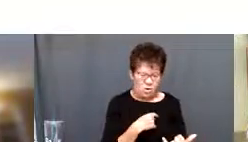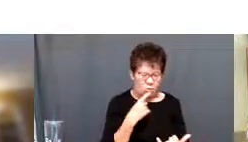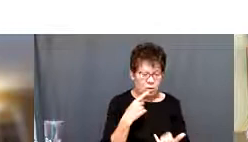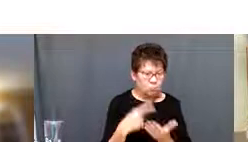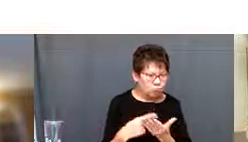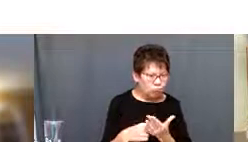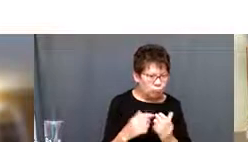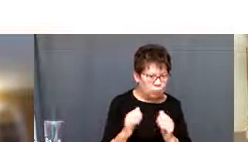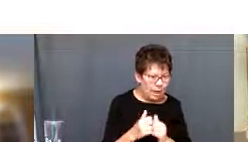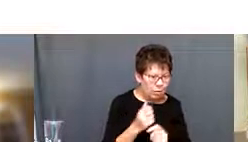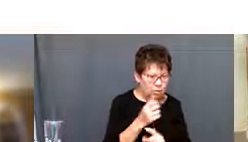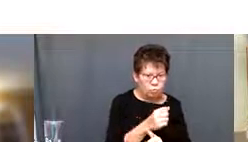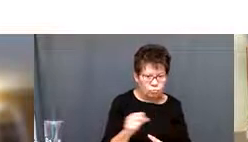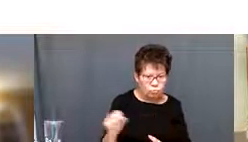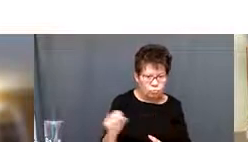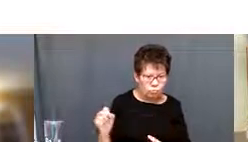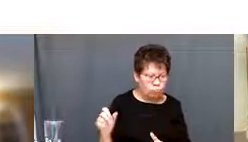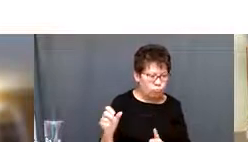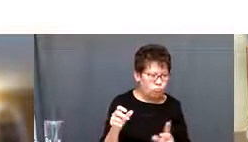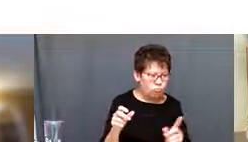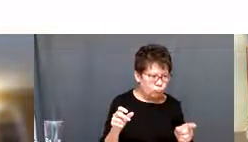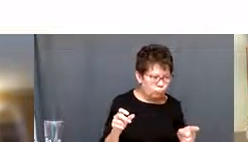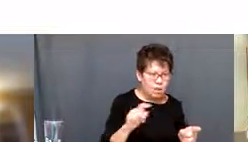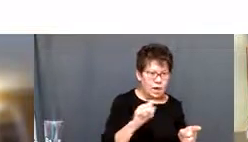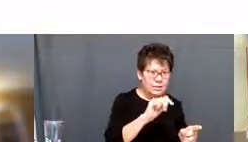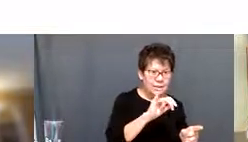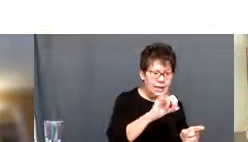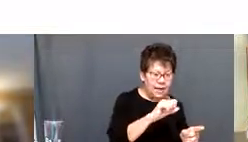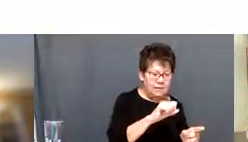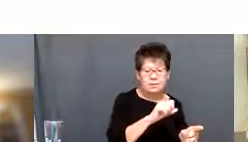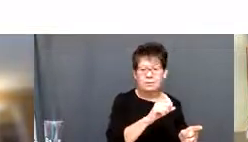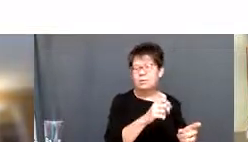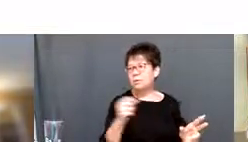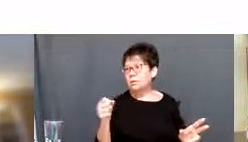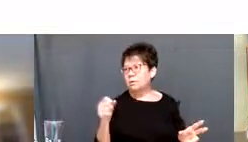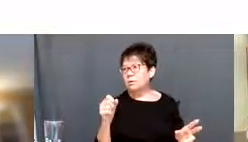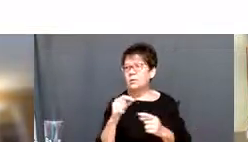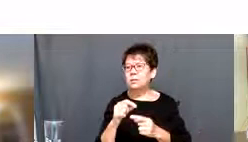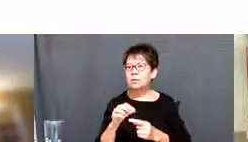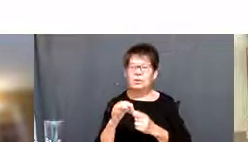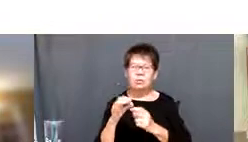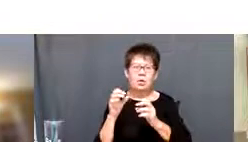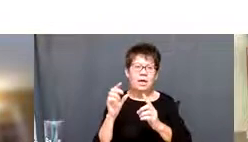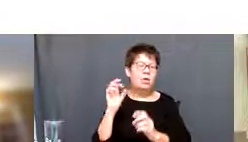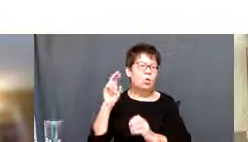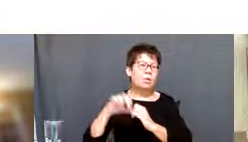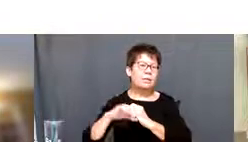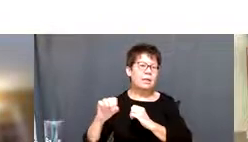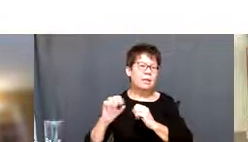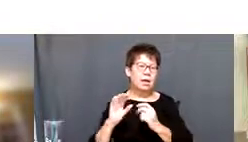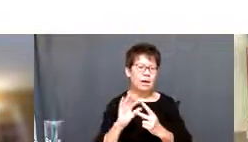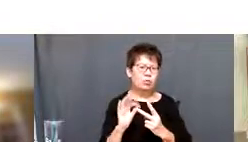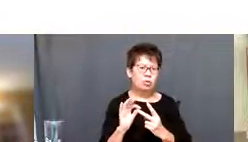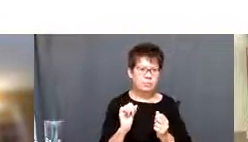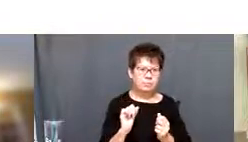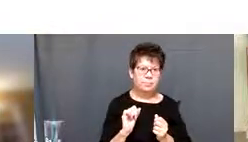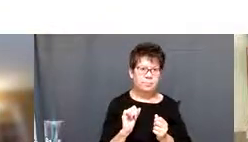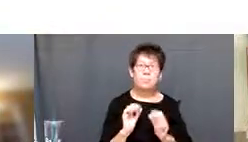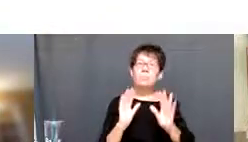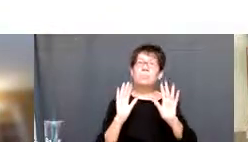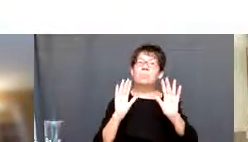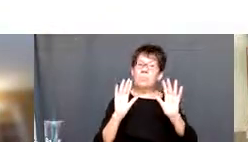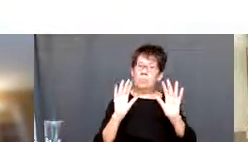transition out of TEIS, either into special education services or into the extended option. Very